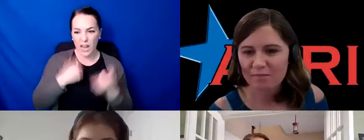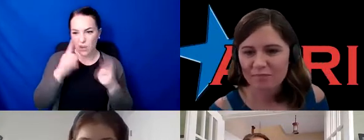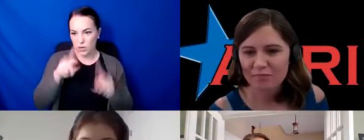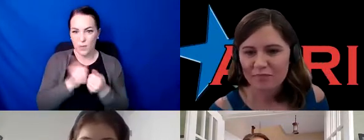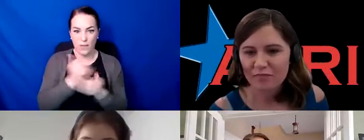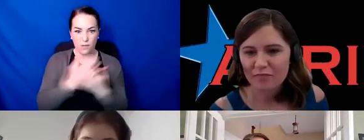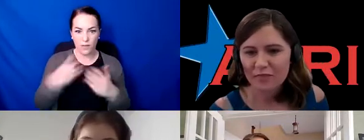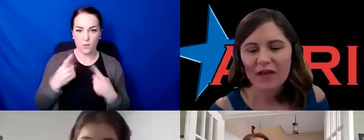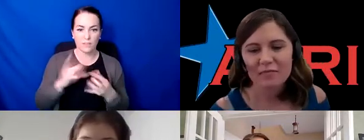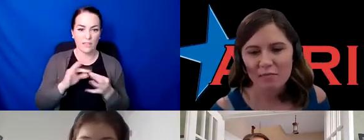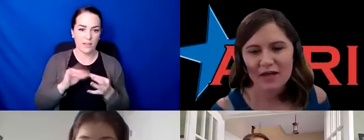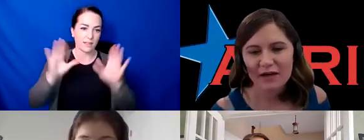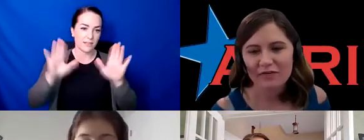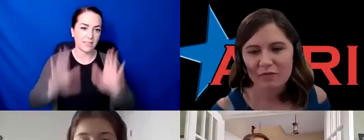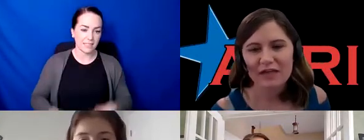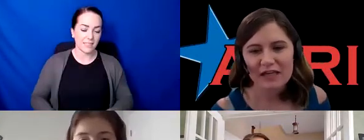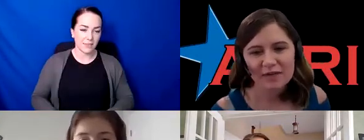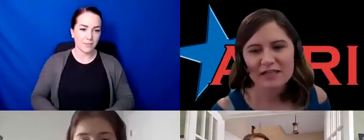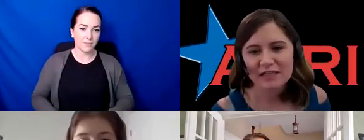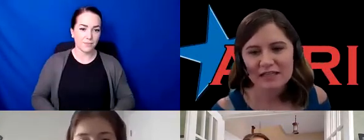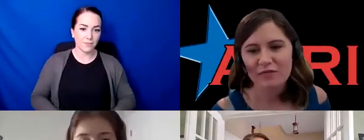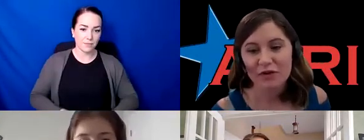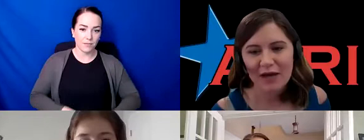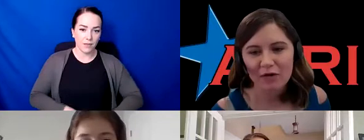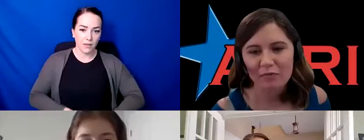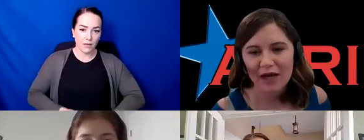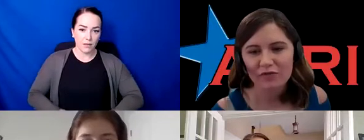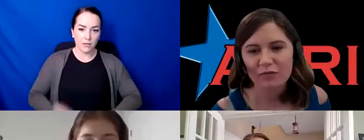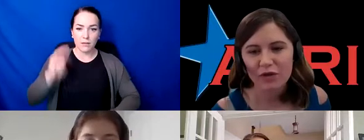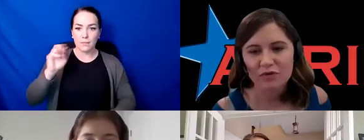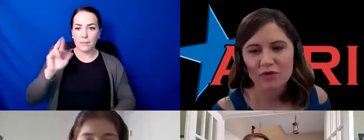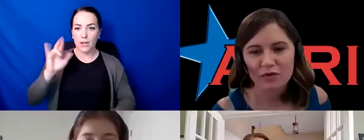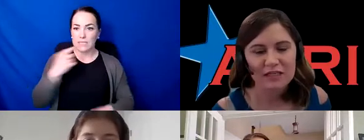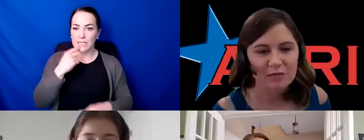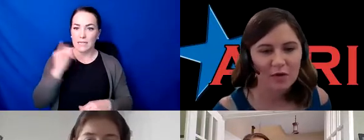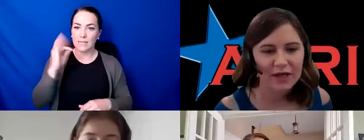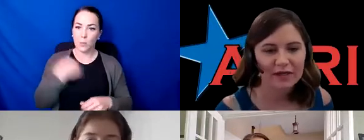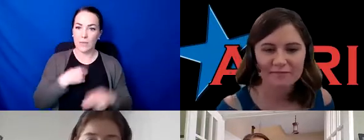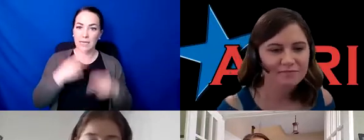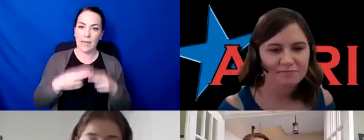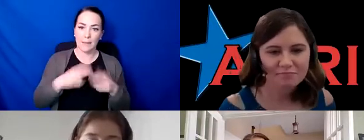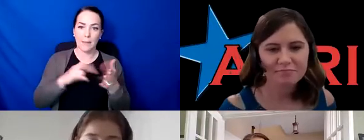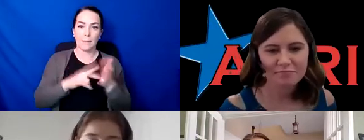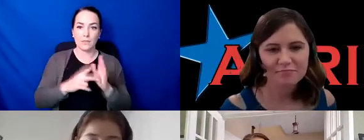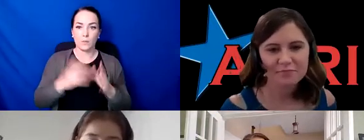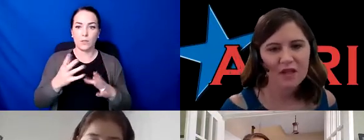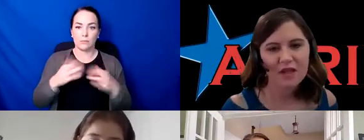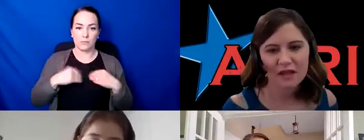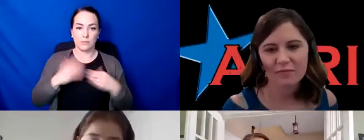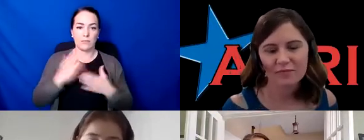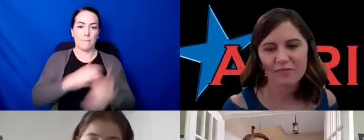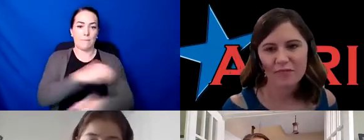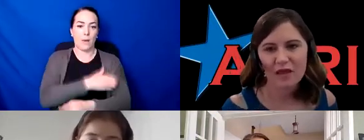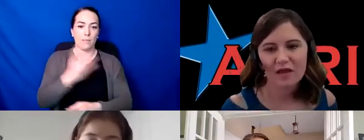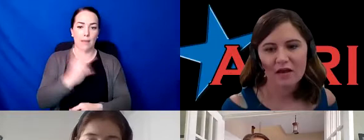And Mary even put, naming it takes some of your power back from those who want to keep it quiet.